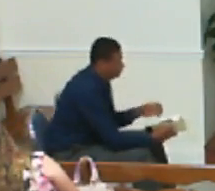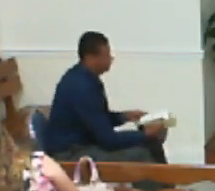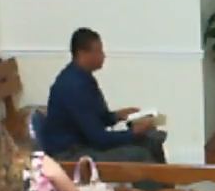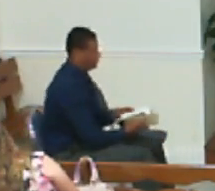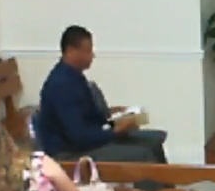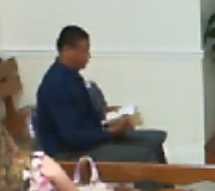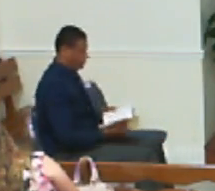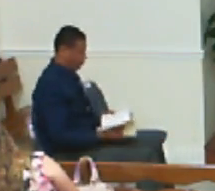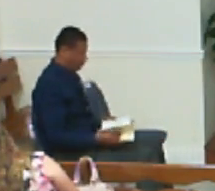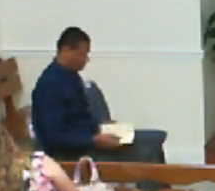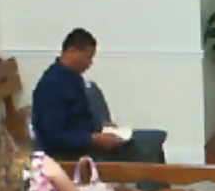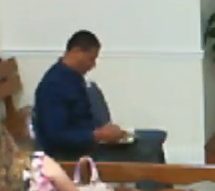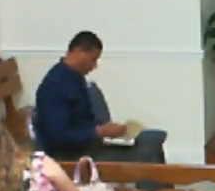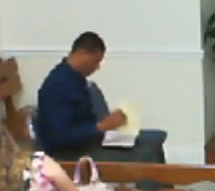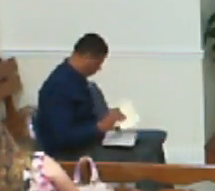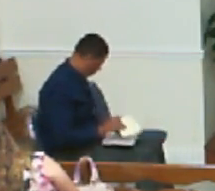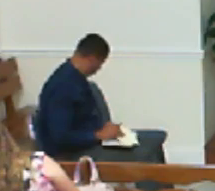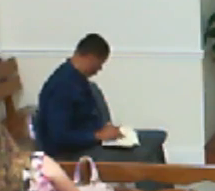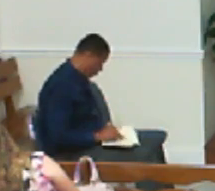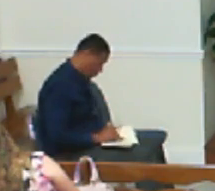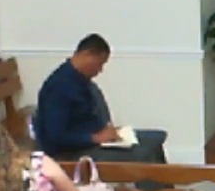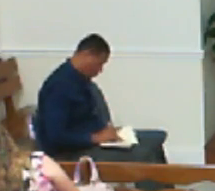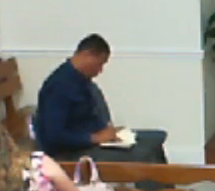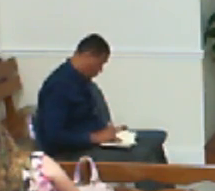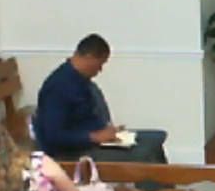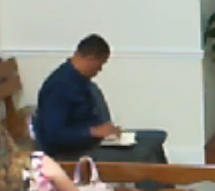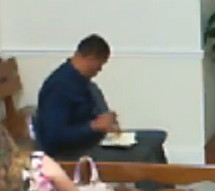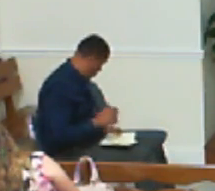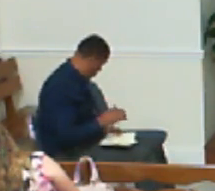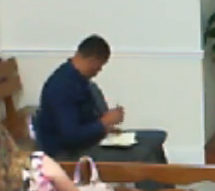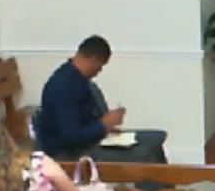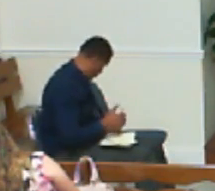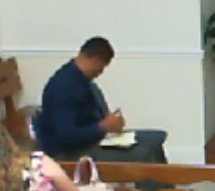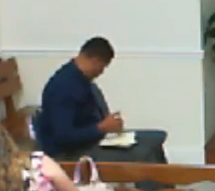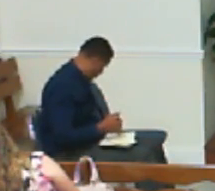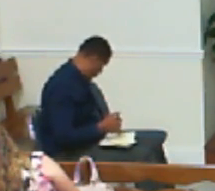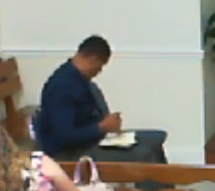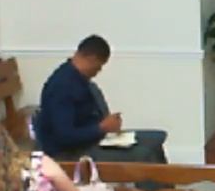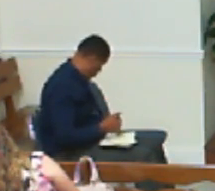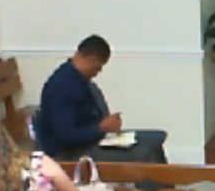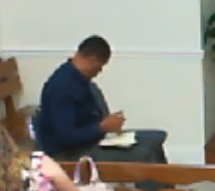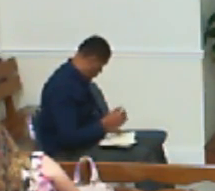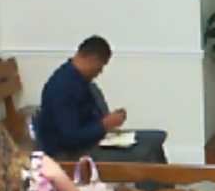This one is easy, huh? So let's search in